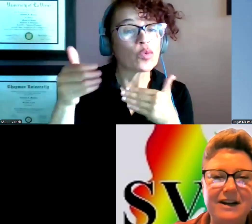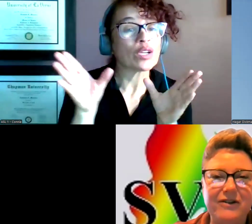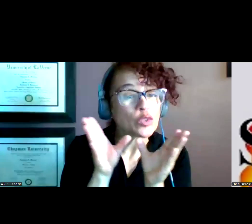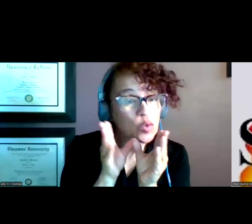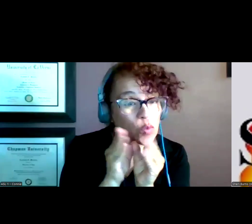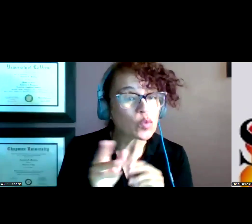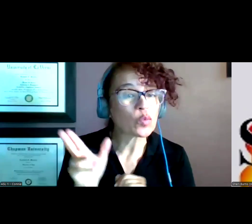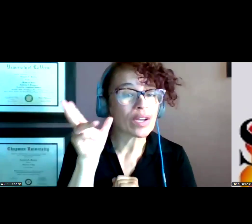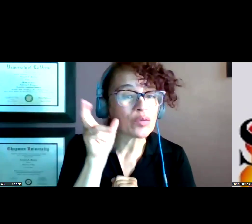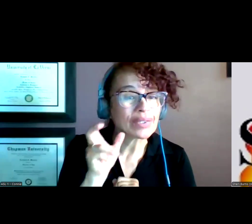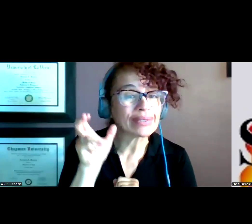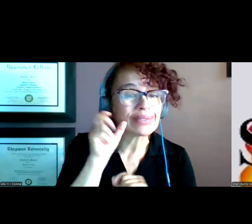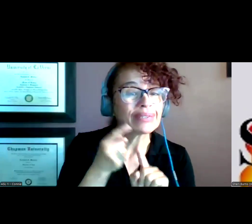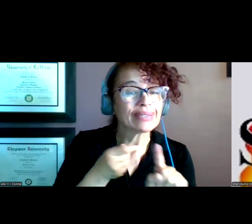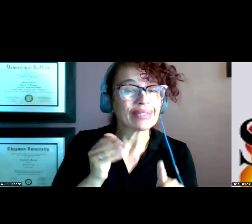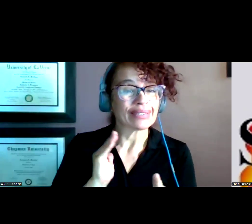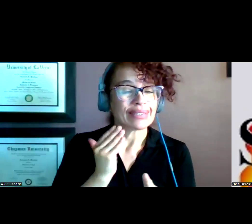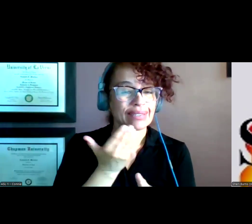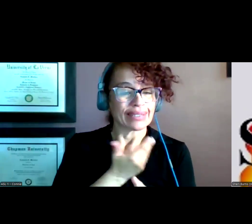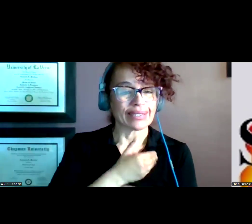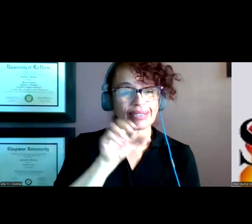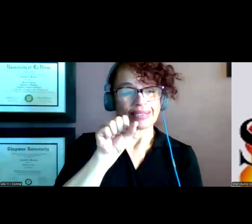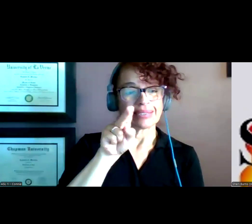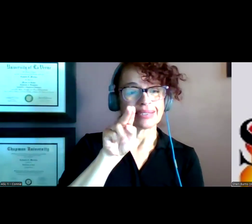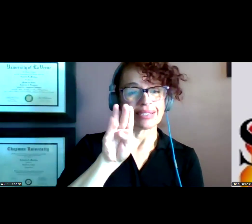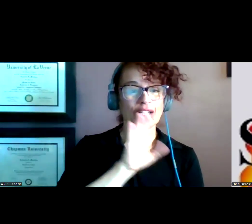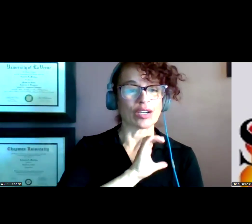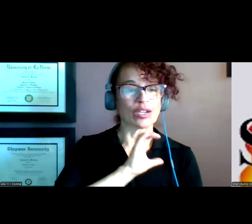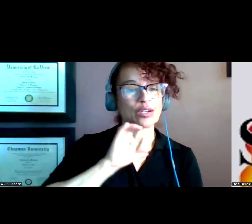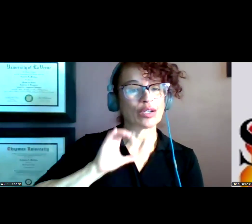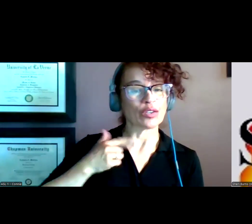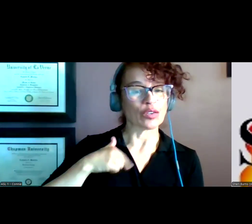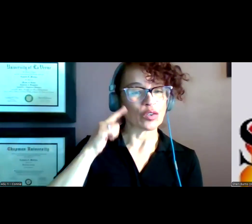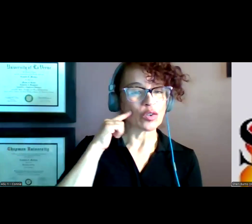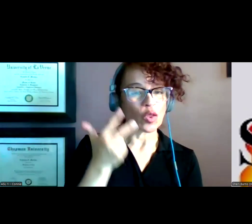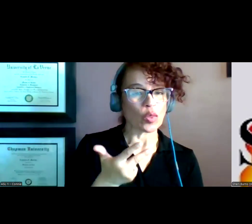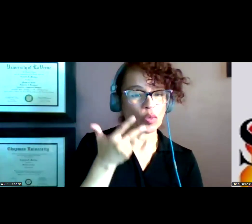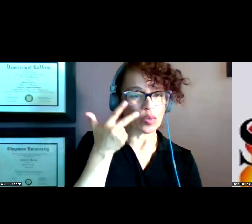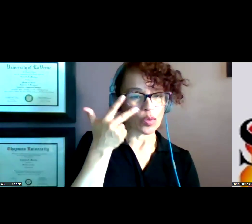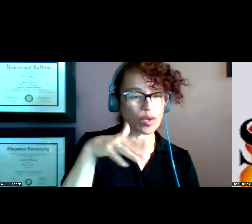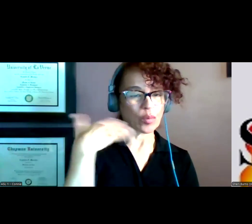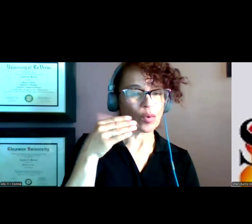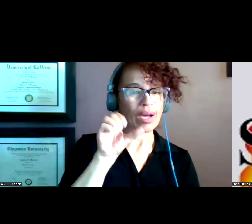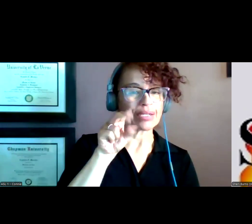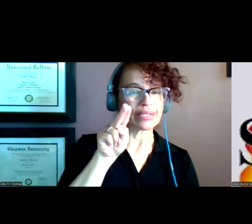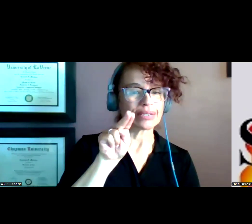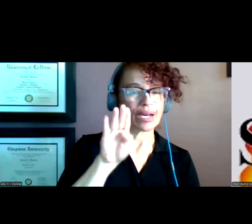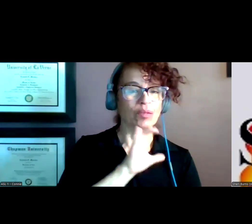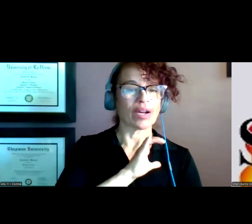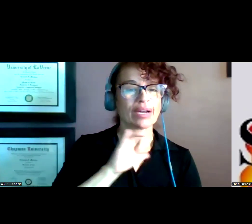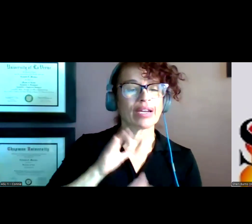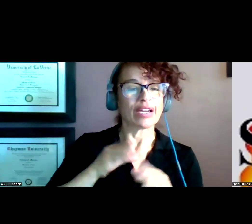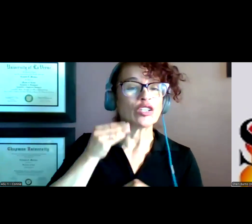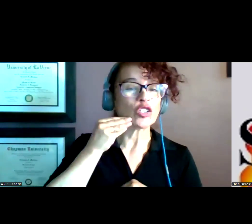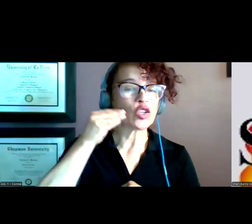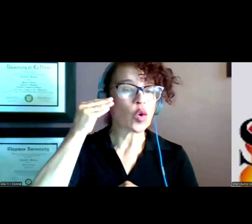be able to hear from our subcommittees. As you know, we have 3 active subcommittees: Home and